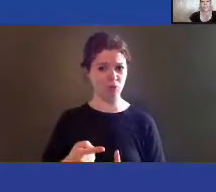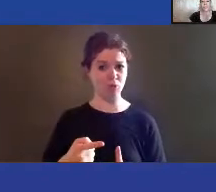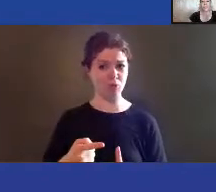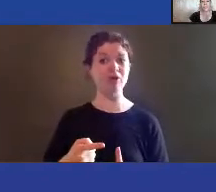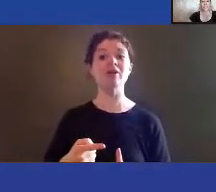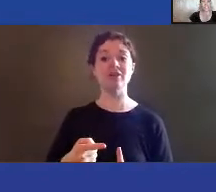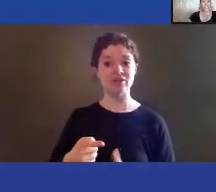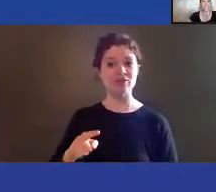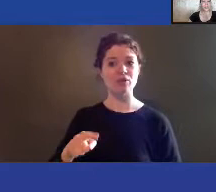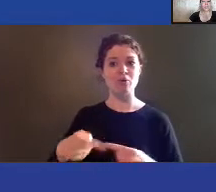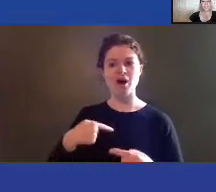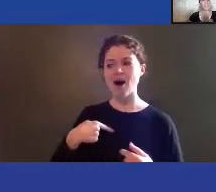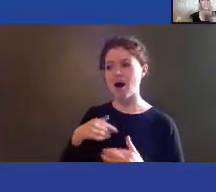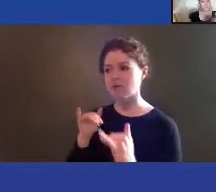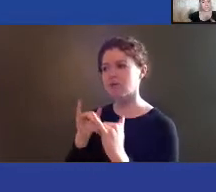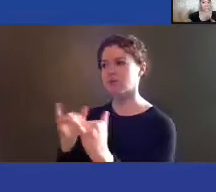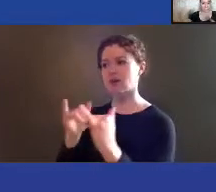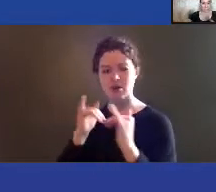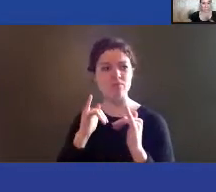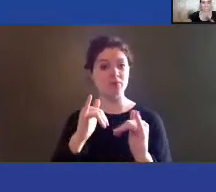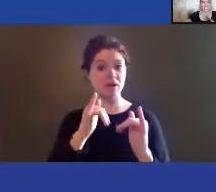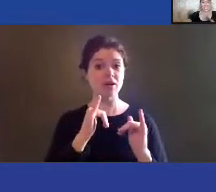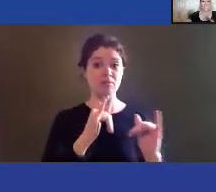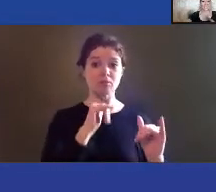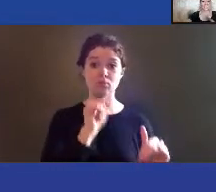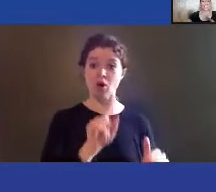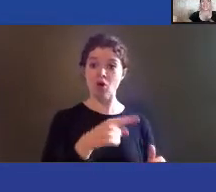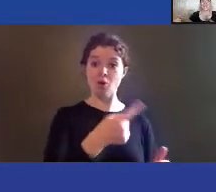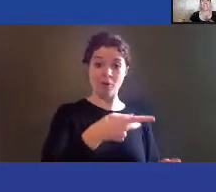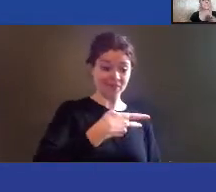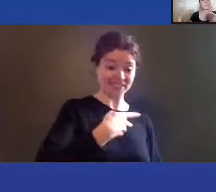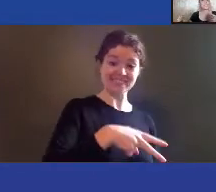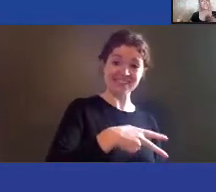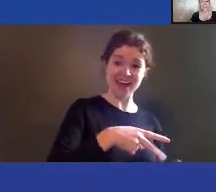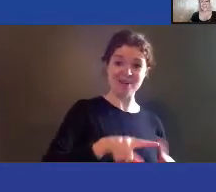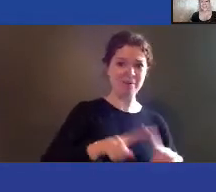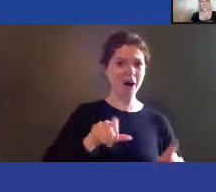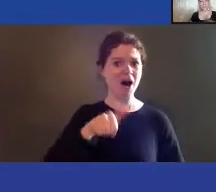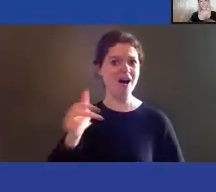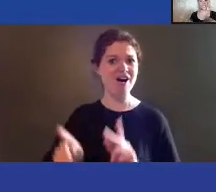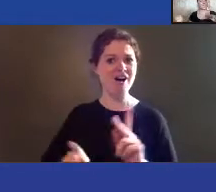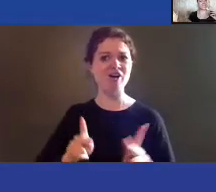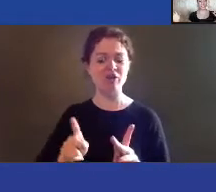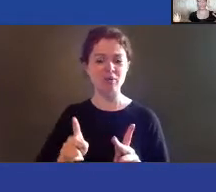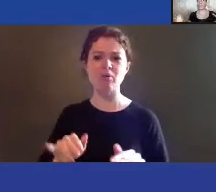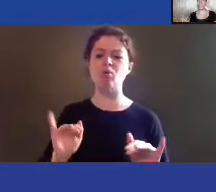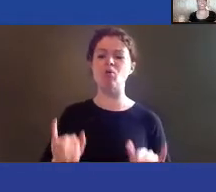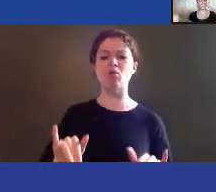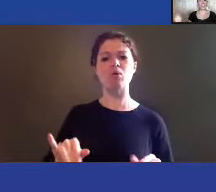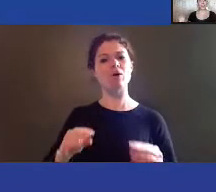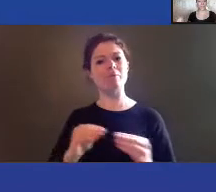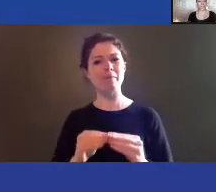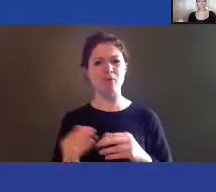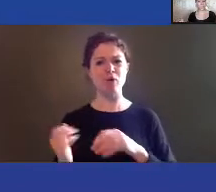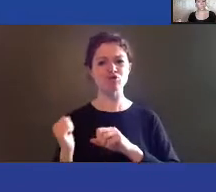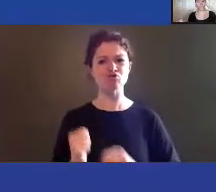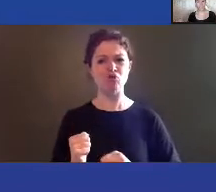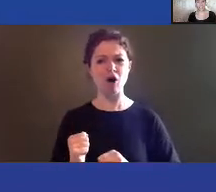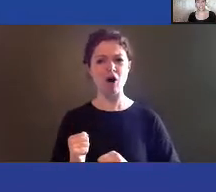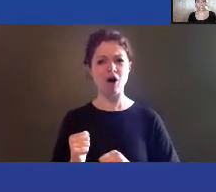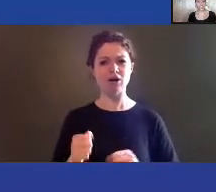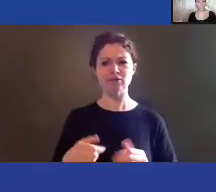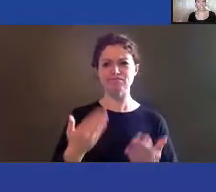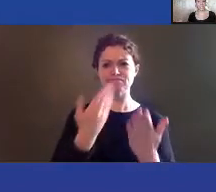common with others in the sector and beyond my specific sector is more effective than presenting sort of scattered or